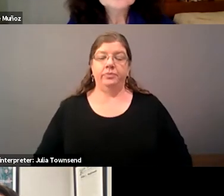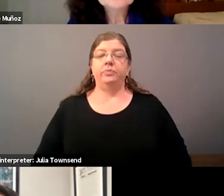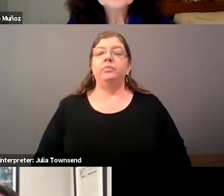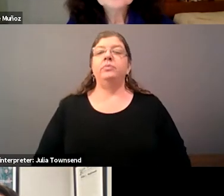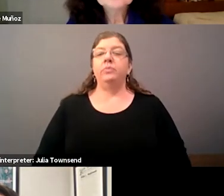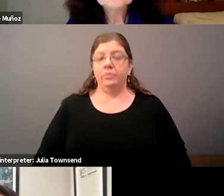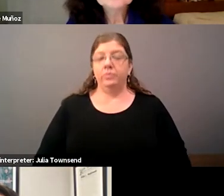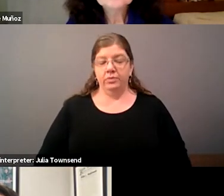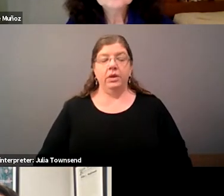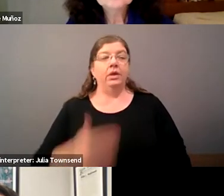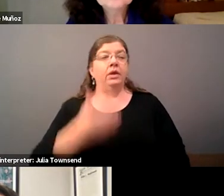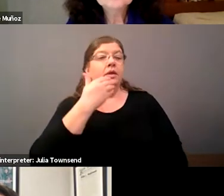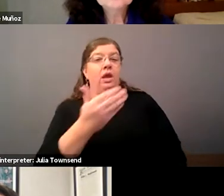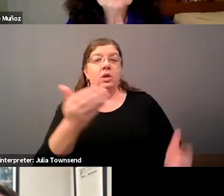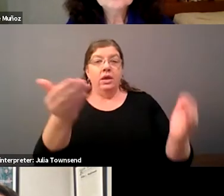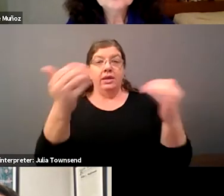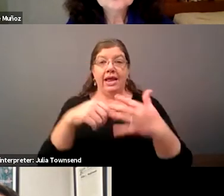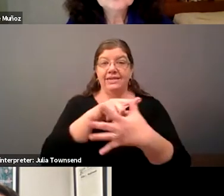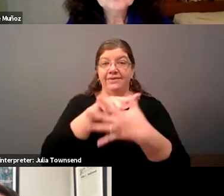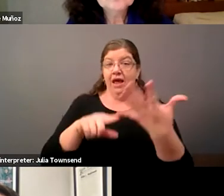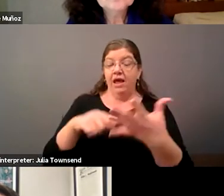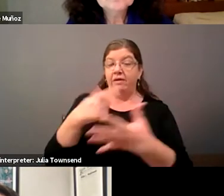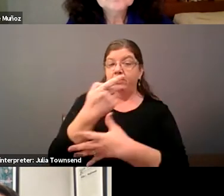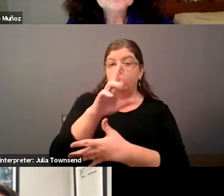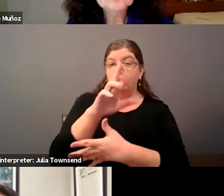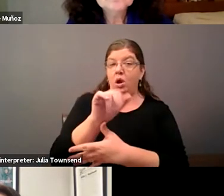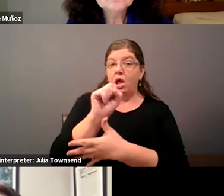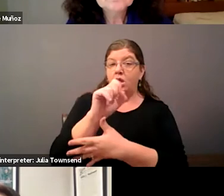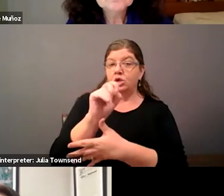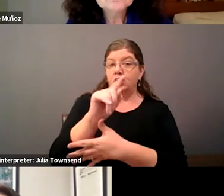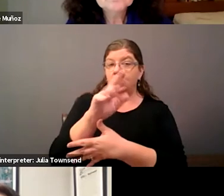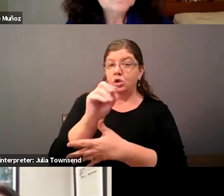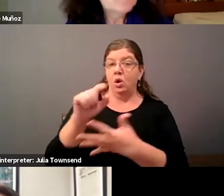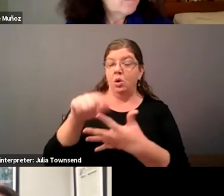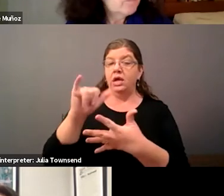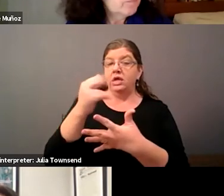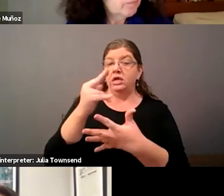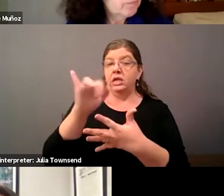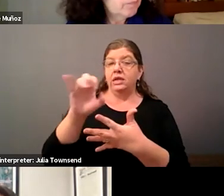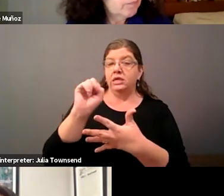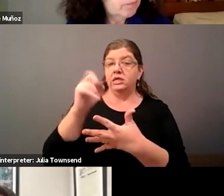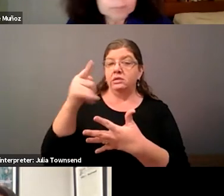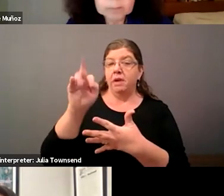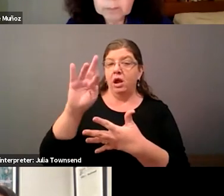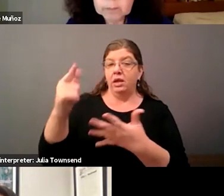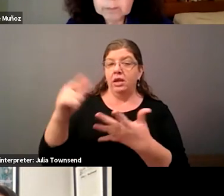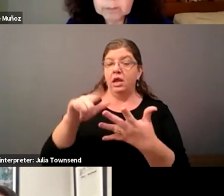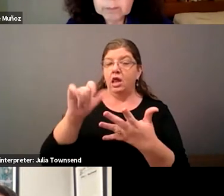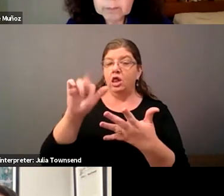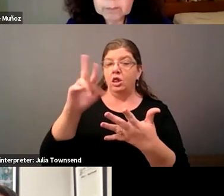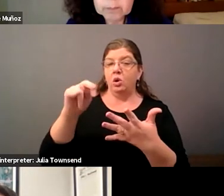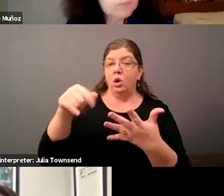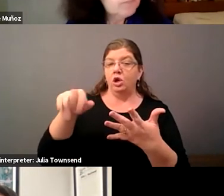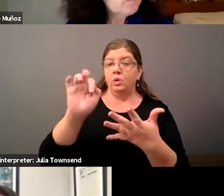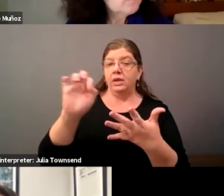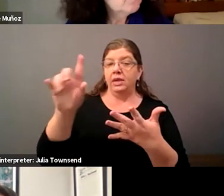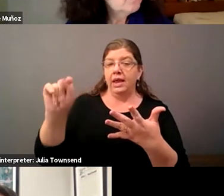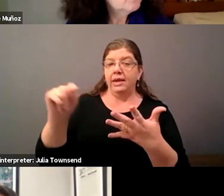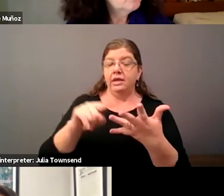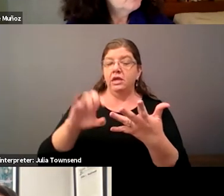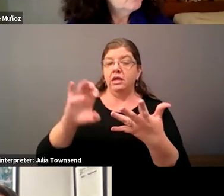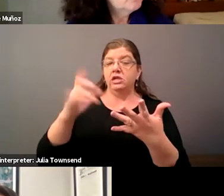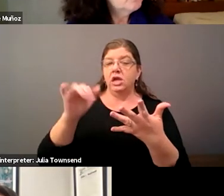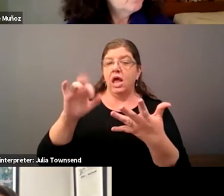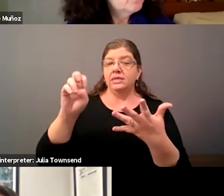thank you our next five speakers are gloria soto jenny sperling lauren quade chelsea